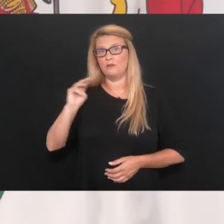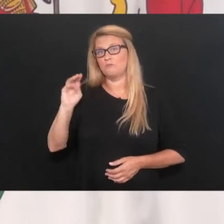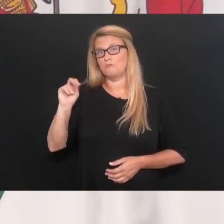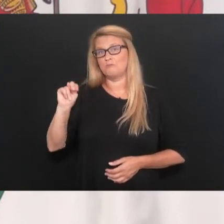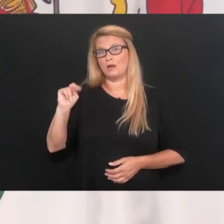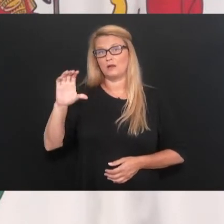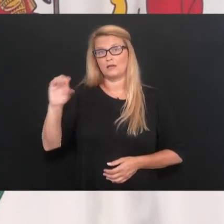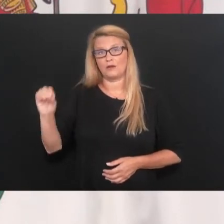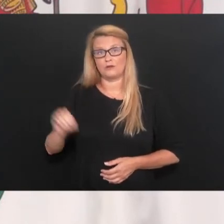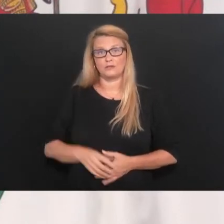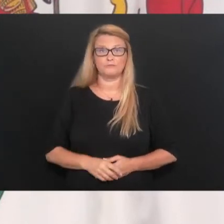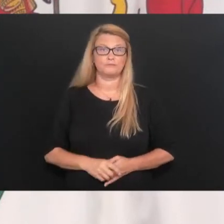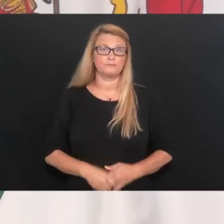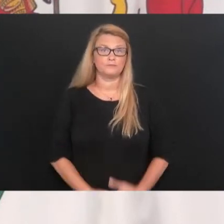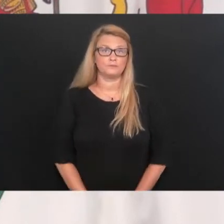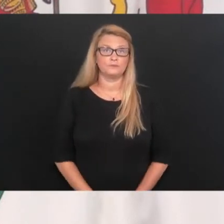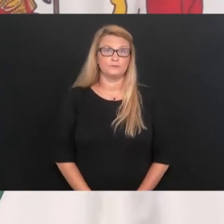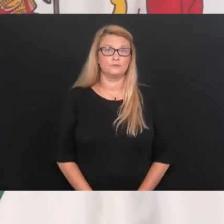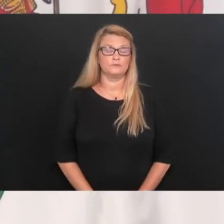Monongalia County.